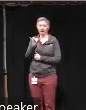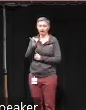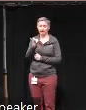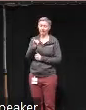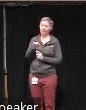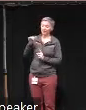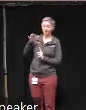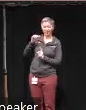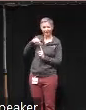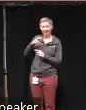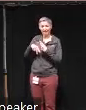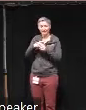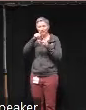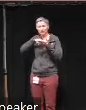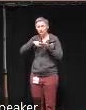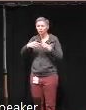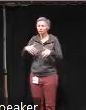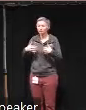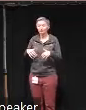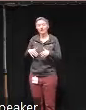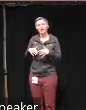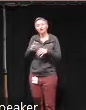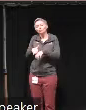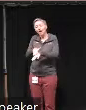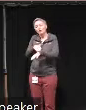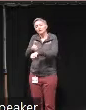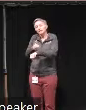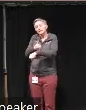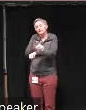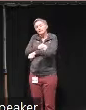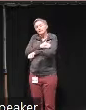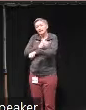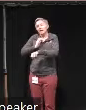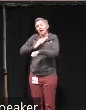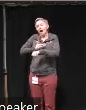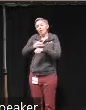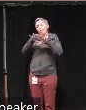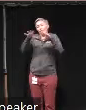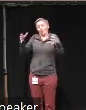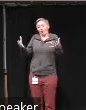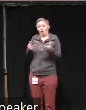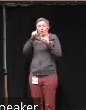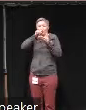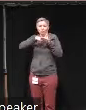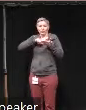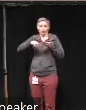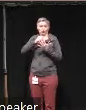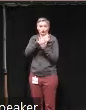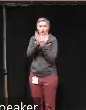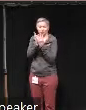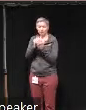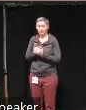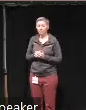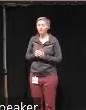news is gradually improving our overall research portfolio. It's also a